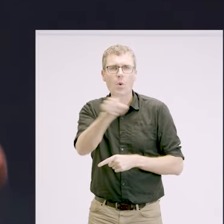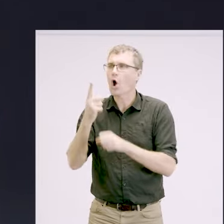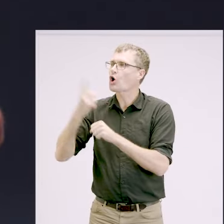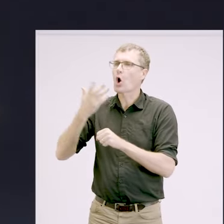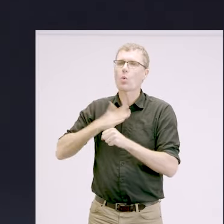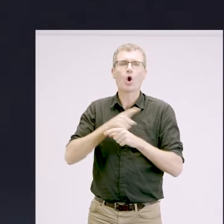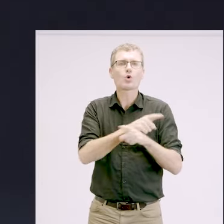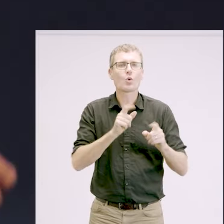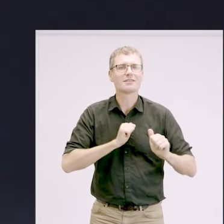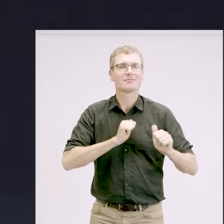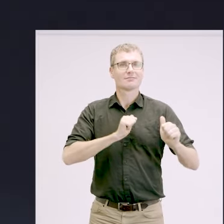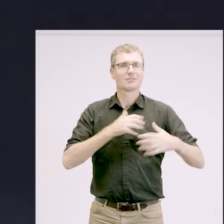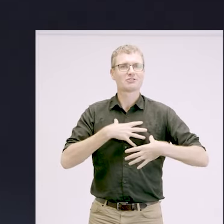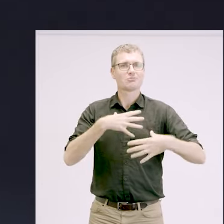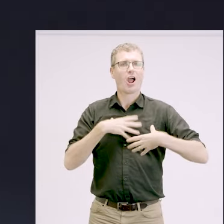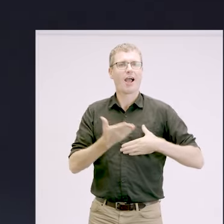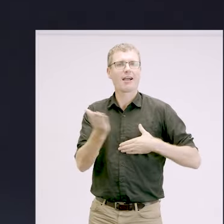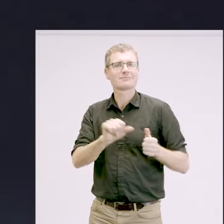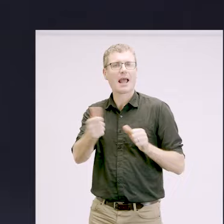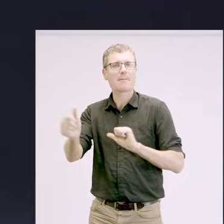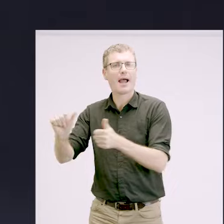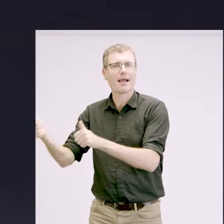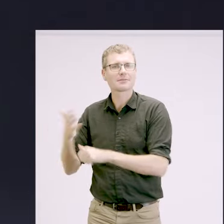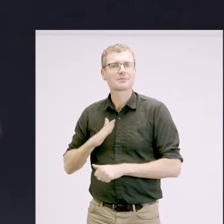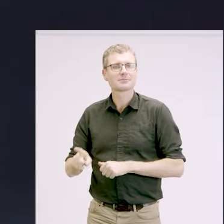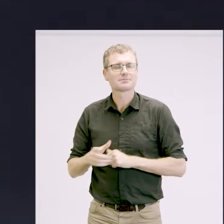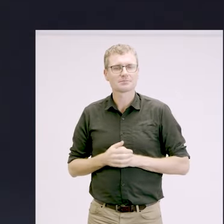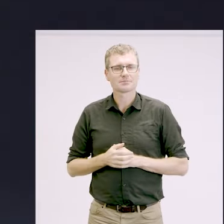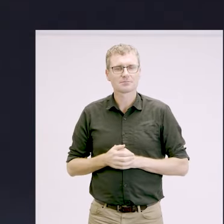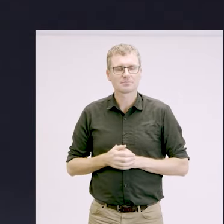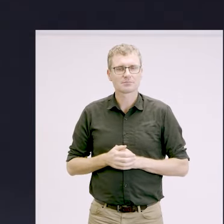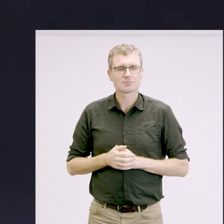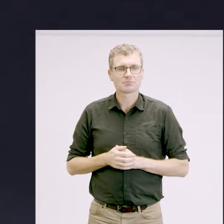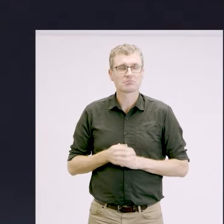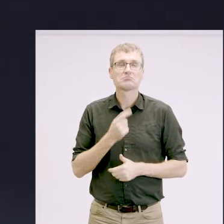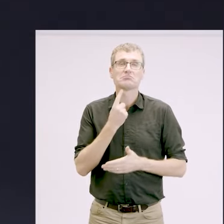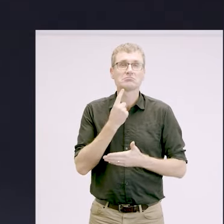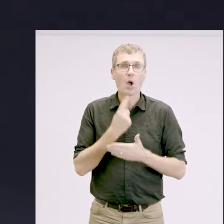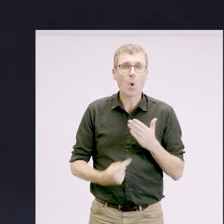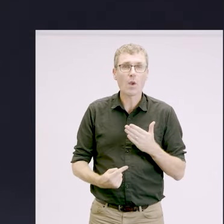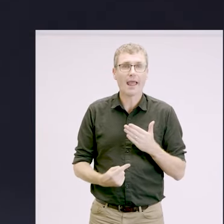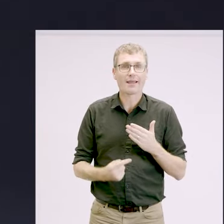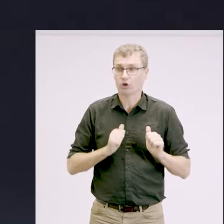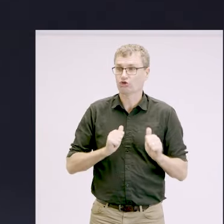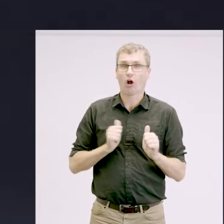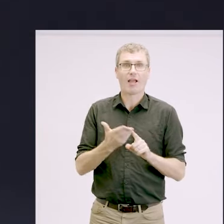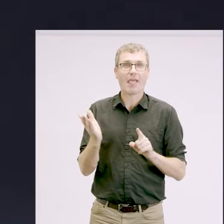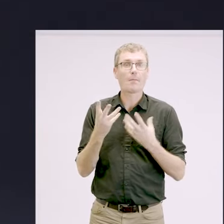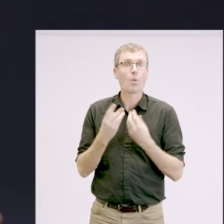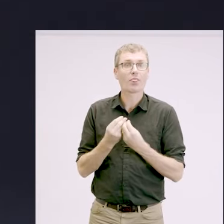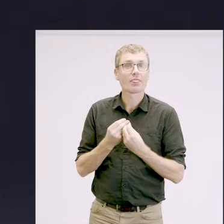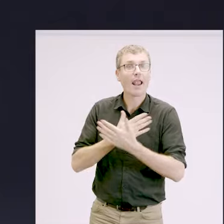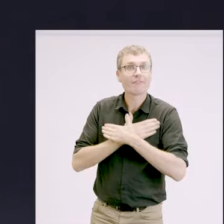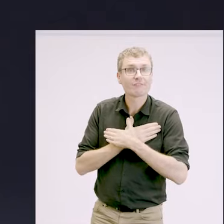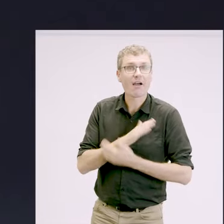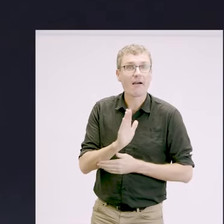has given to be surprising to their neighbor. God is calling all of you to be surprising to your neighbor, not just surprisingly loving,